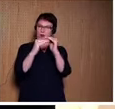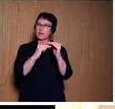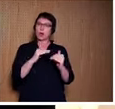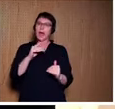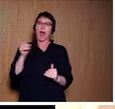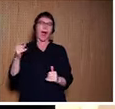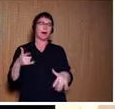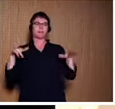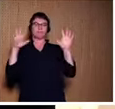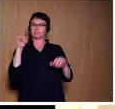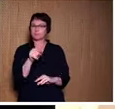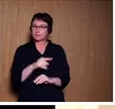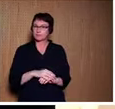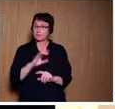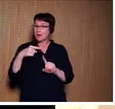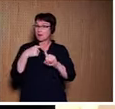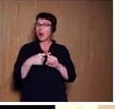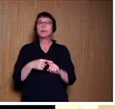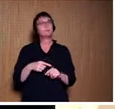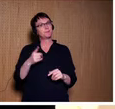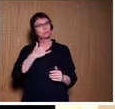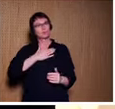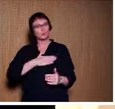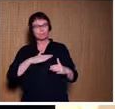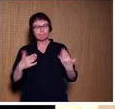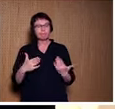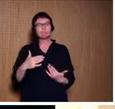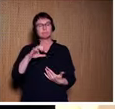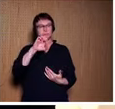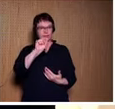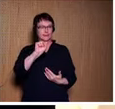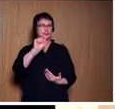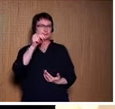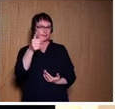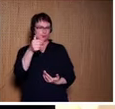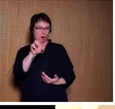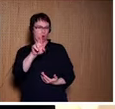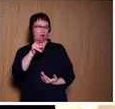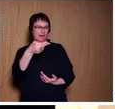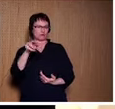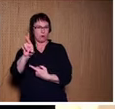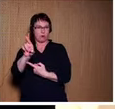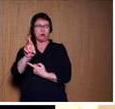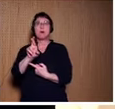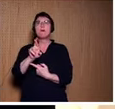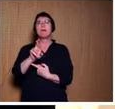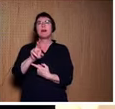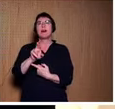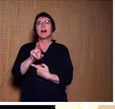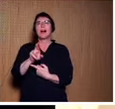and services is sexualizing children and violating parental